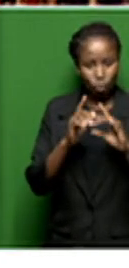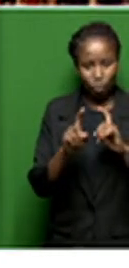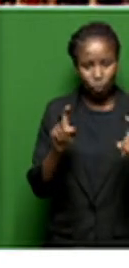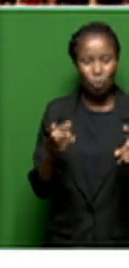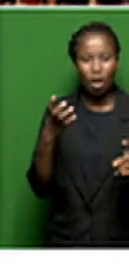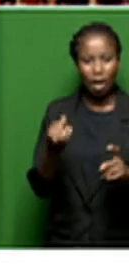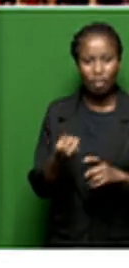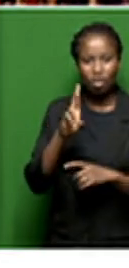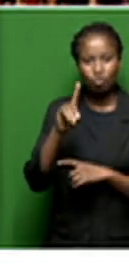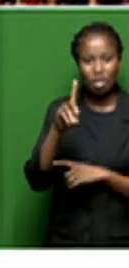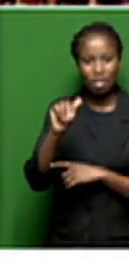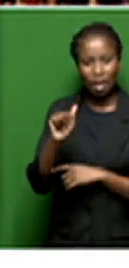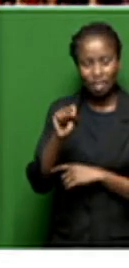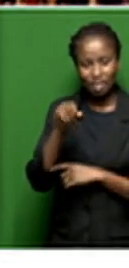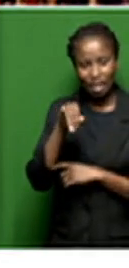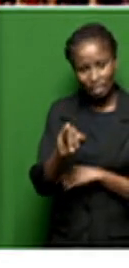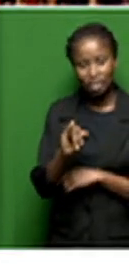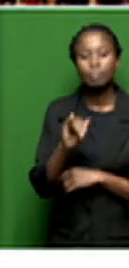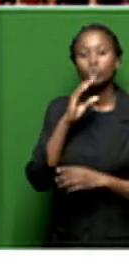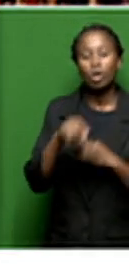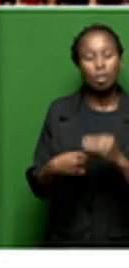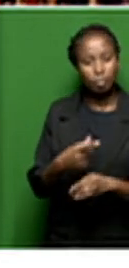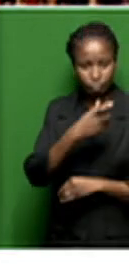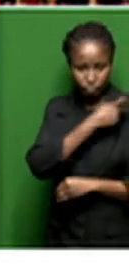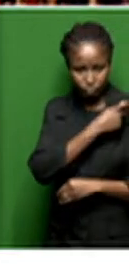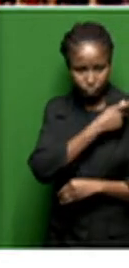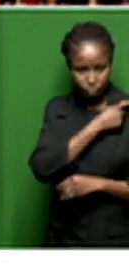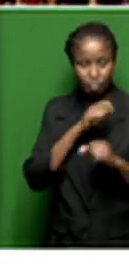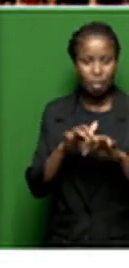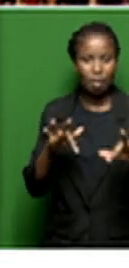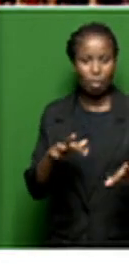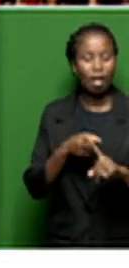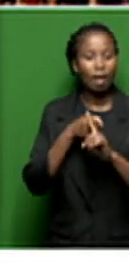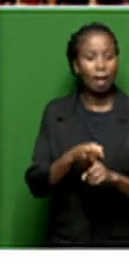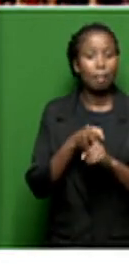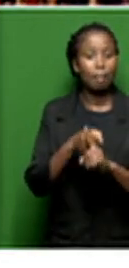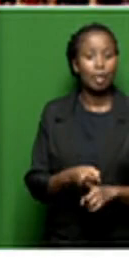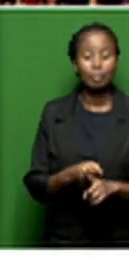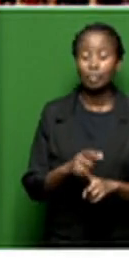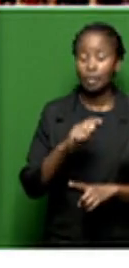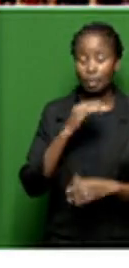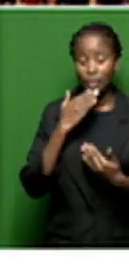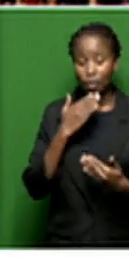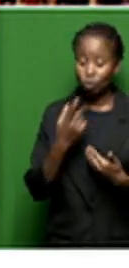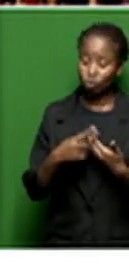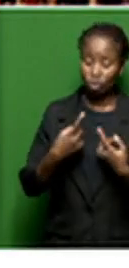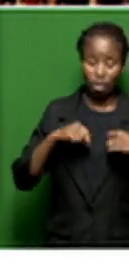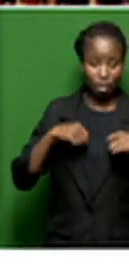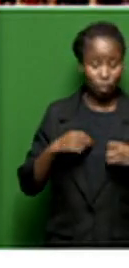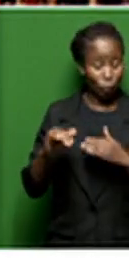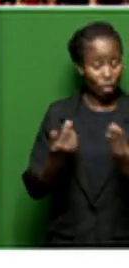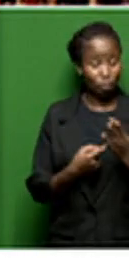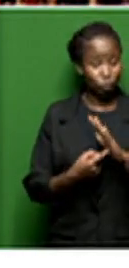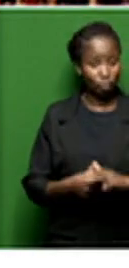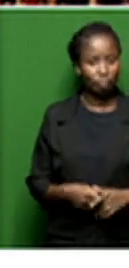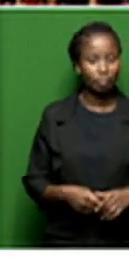is the spokesperson for the People's Vaccine Campaign. Rehad, welcome. Good to have you on the show. Thank you. Talk